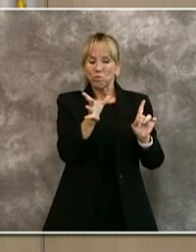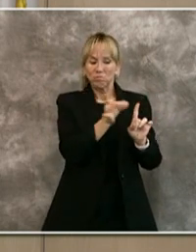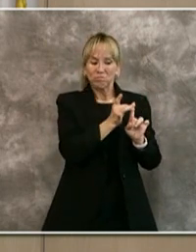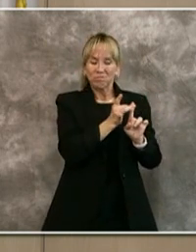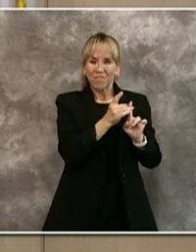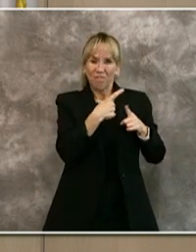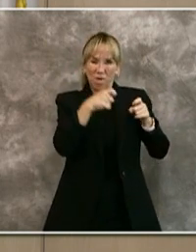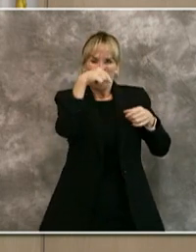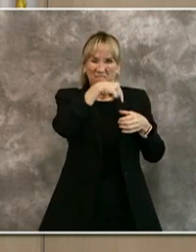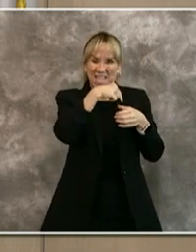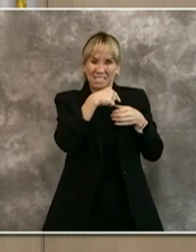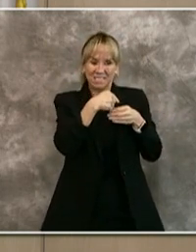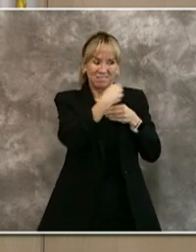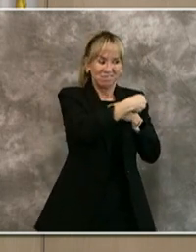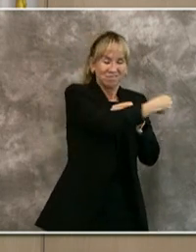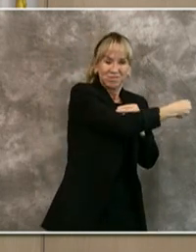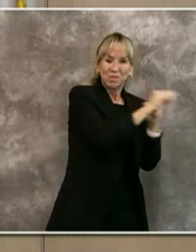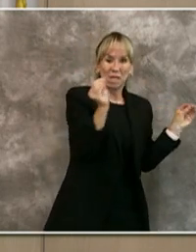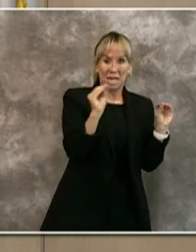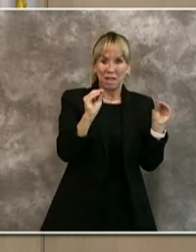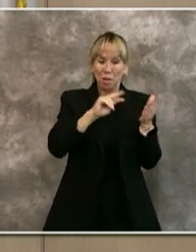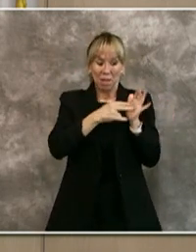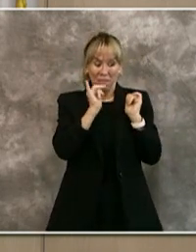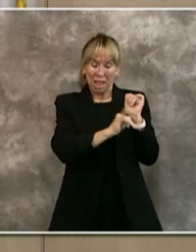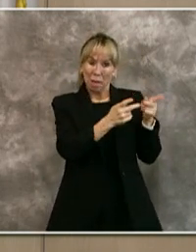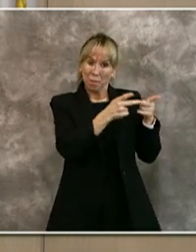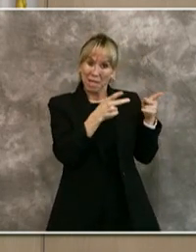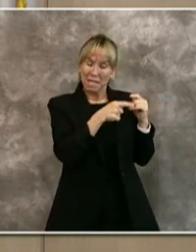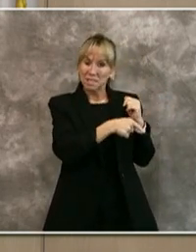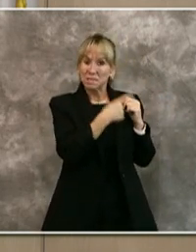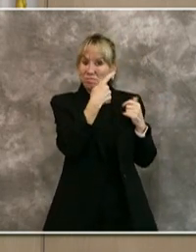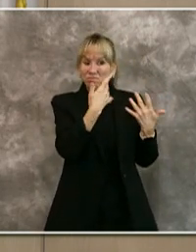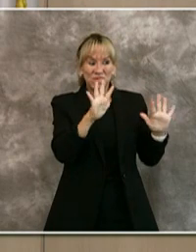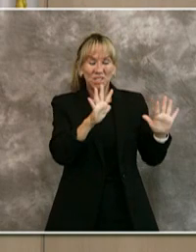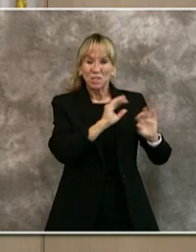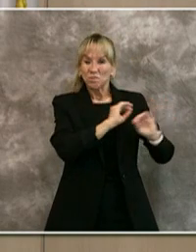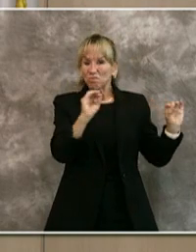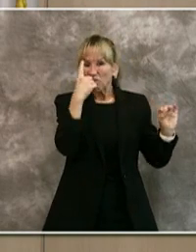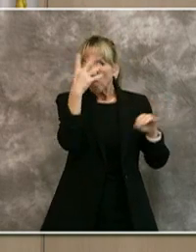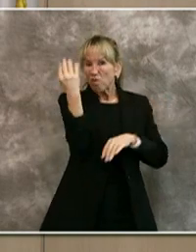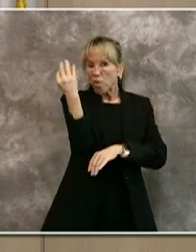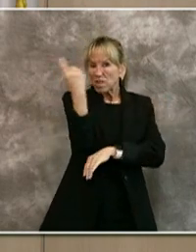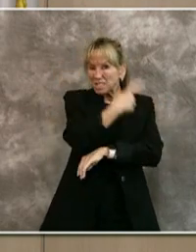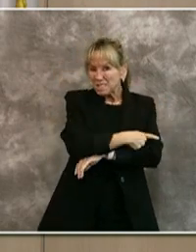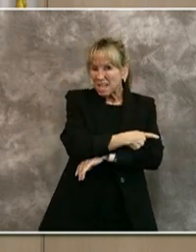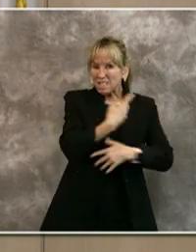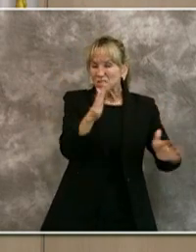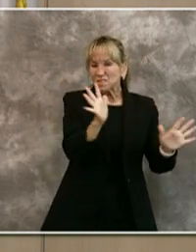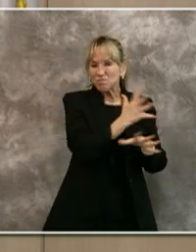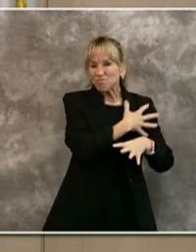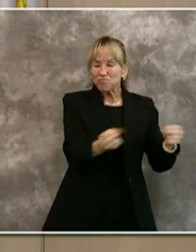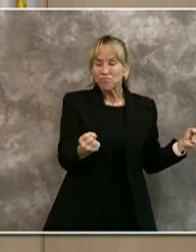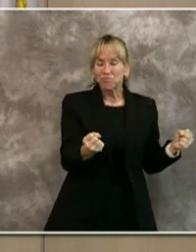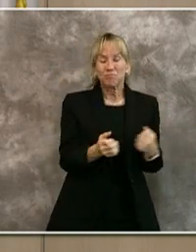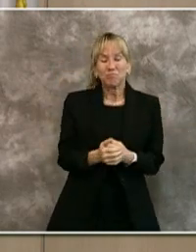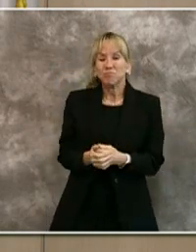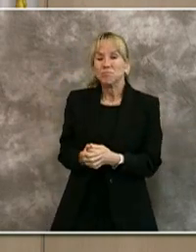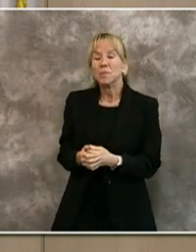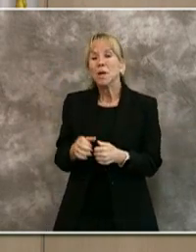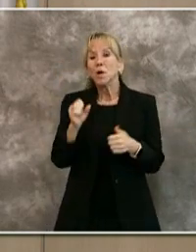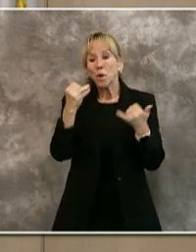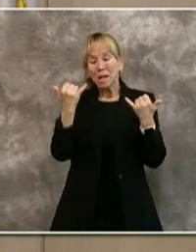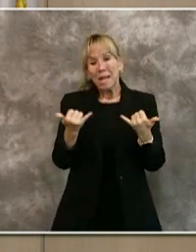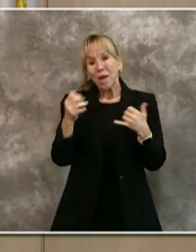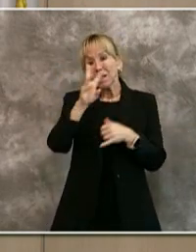that facility for the past 14 days or longer. Of the remaining 60 active